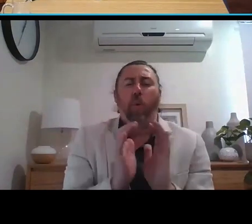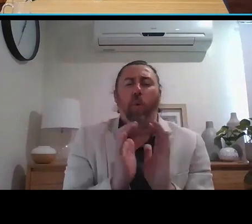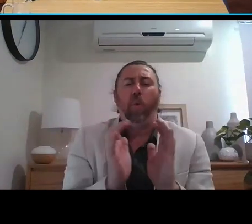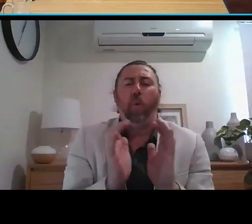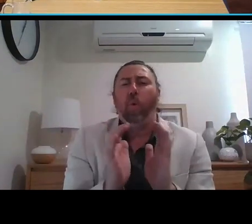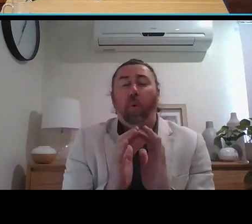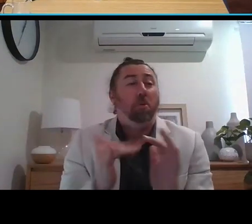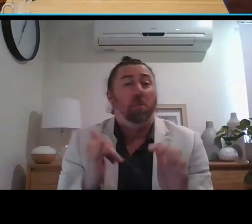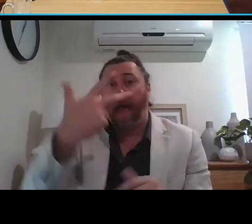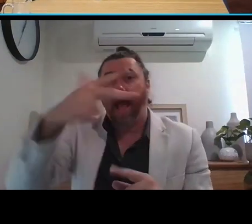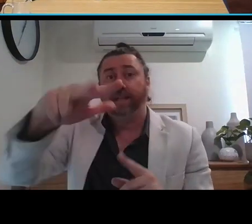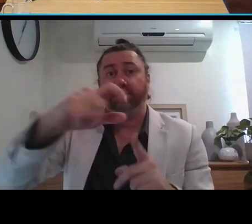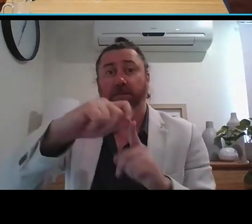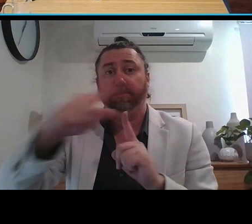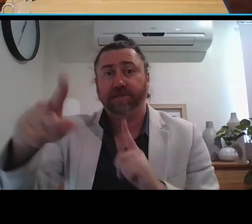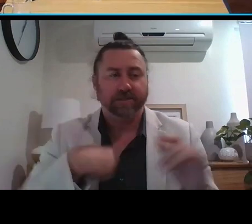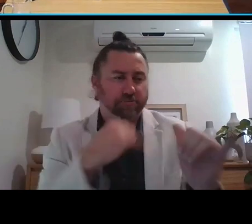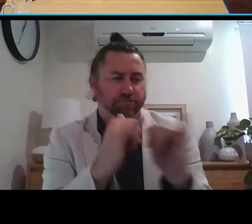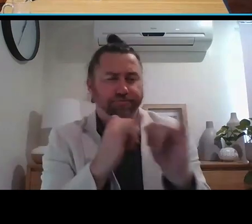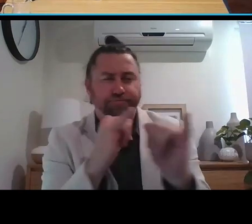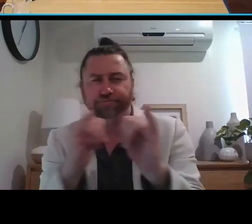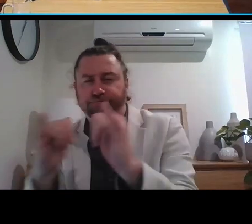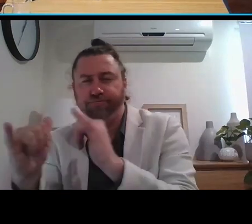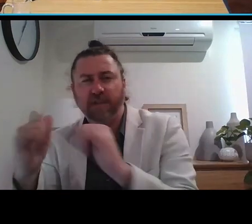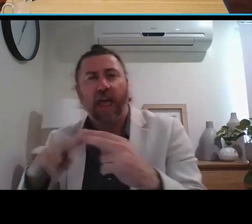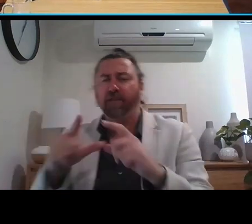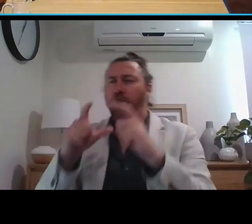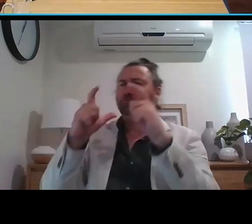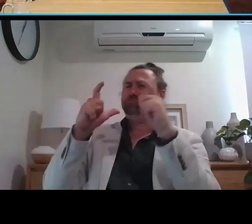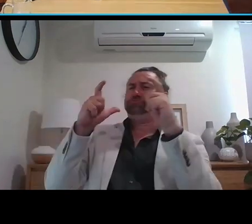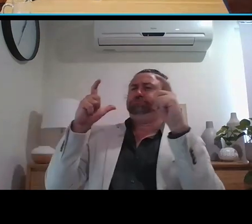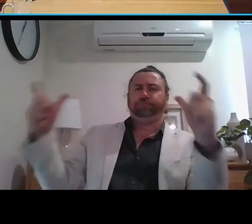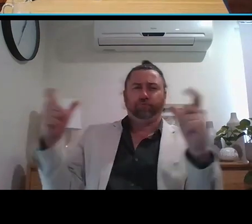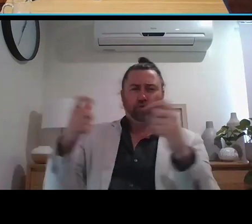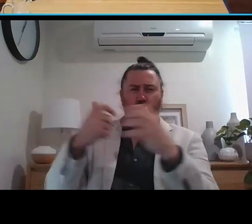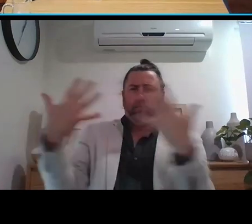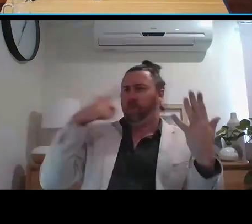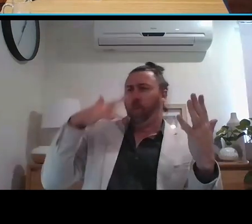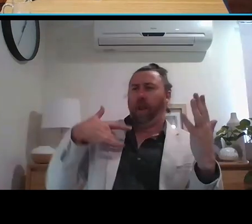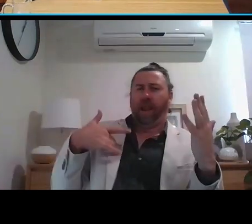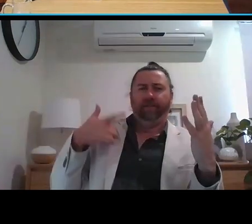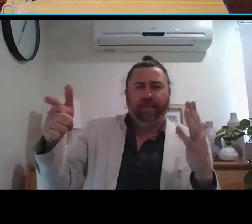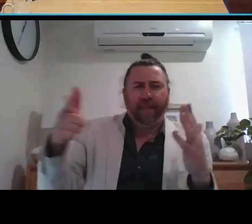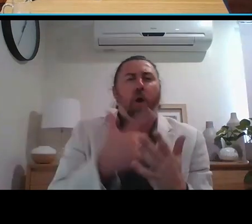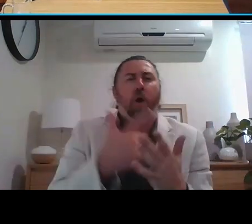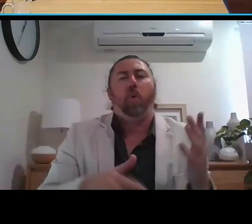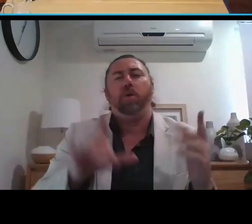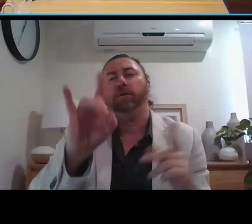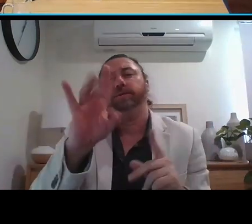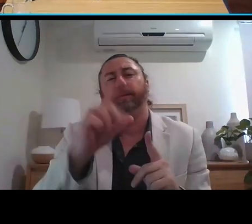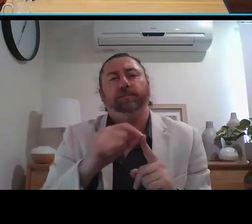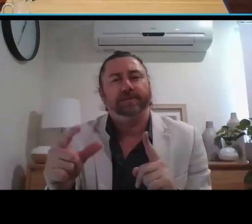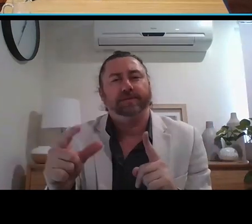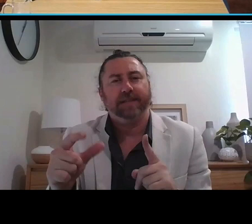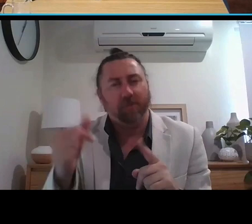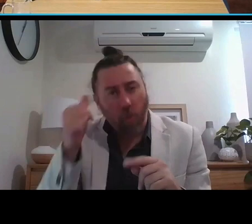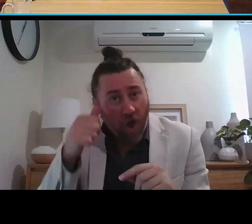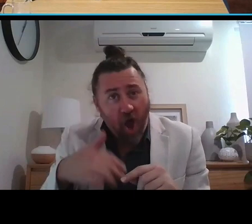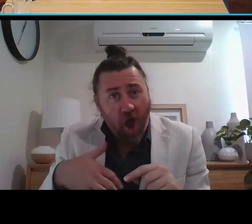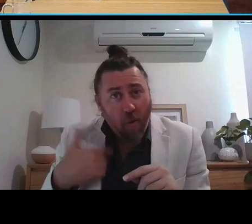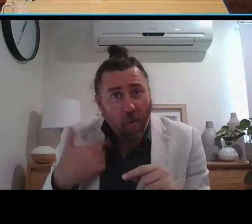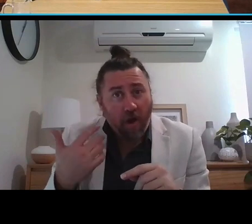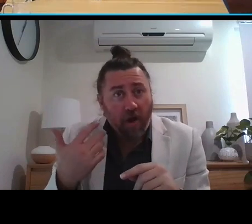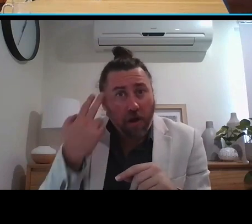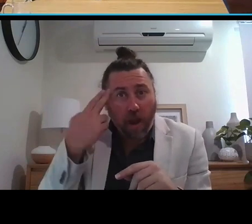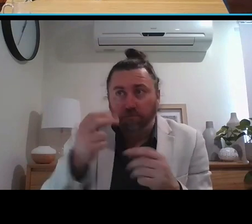greater the percentage we interview to ensure that that privacy is maintained and to ensure